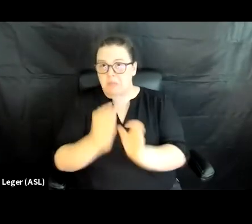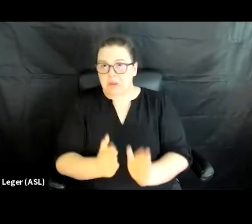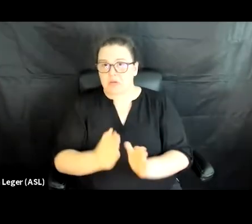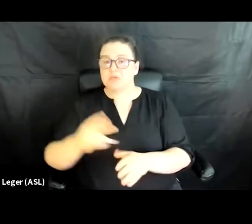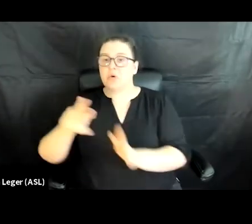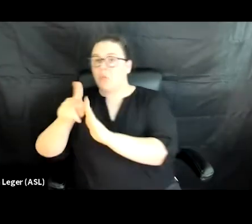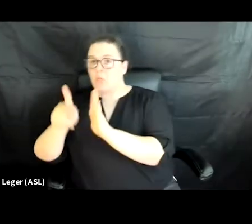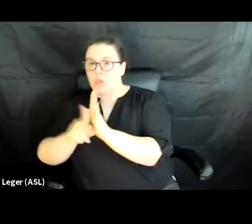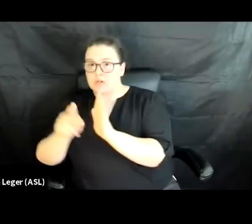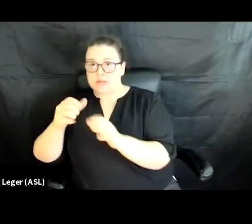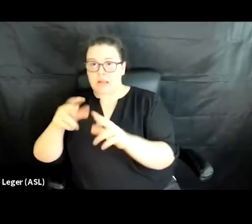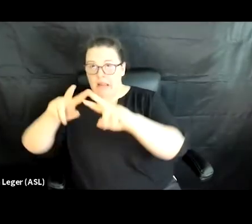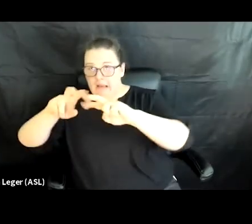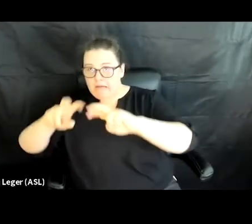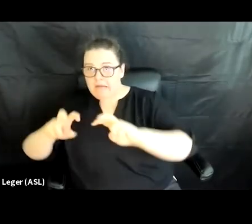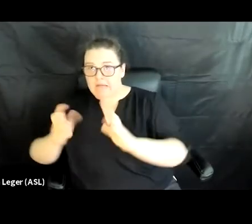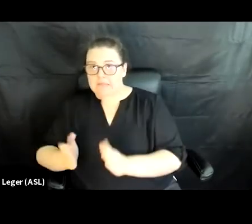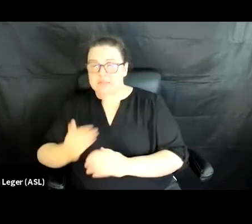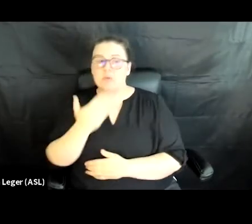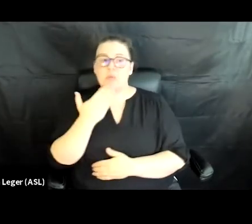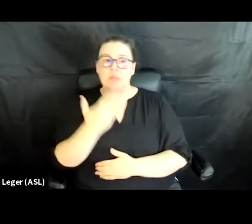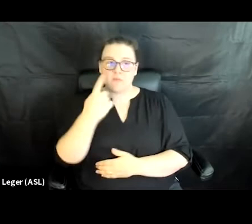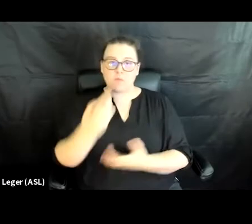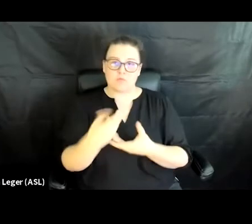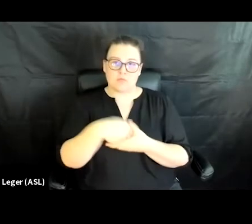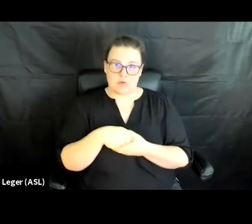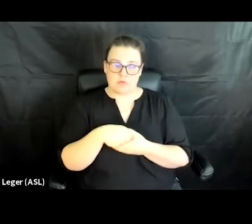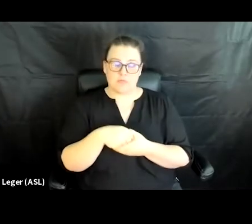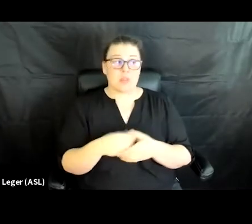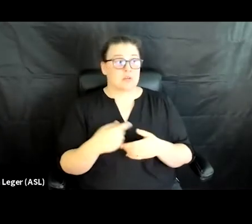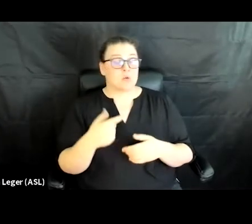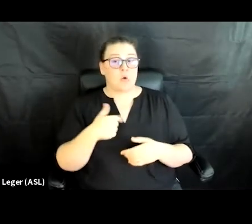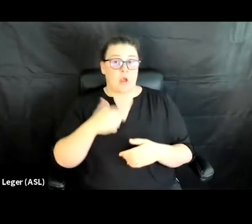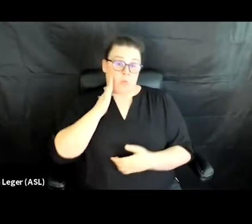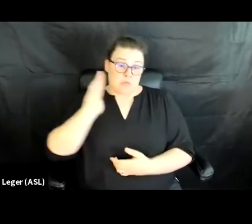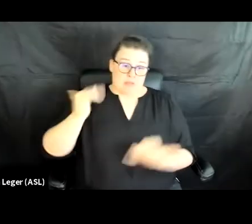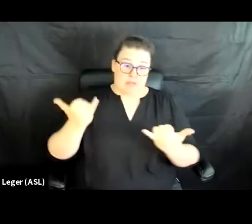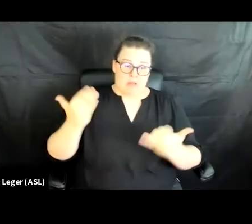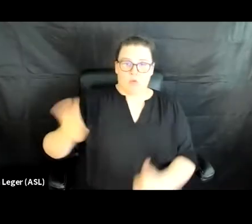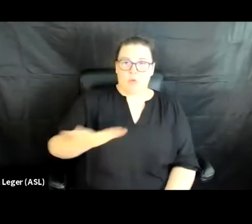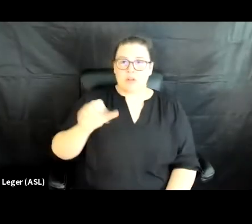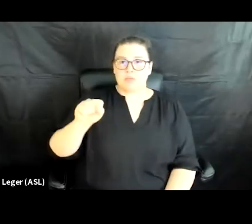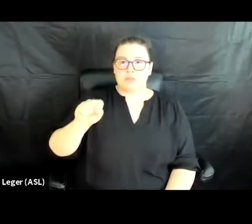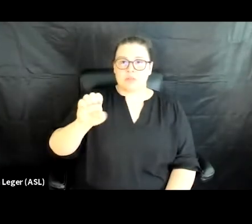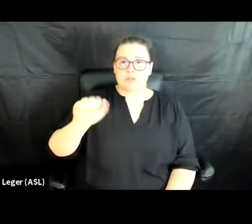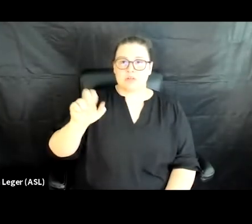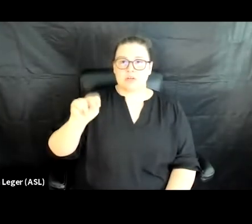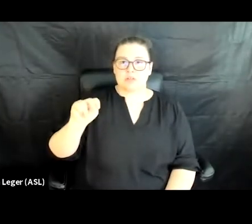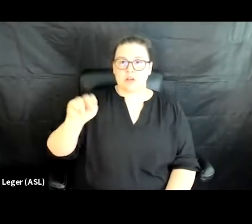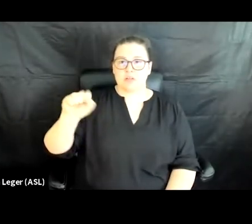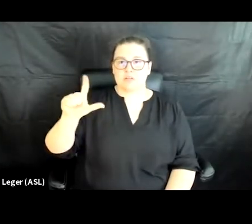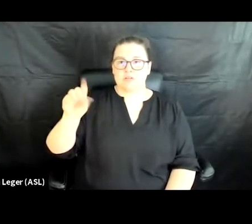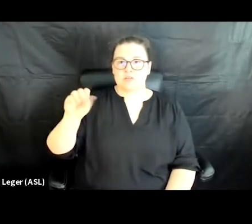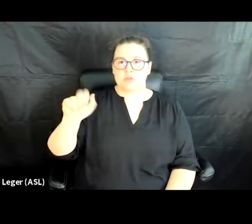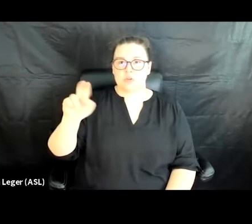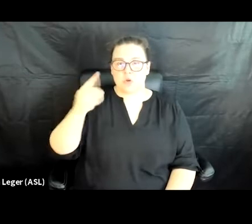country. And I want to thank you all for participating. And so to get our program underway, I want to welcome Sean Sloan from the Council of State Governments.